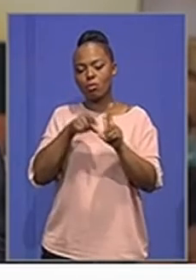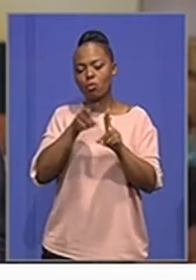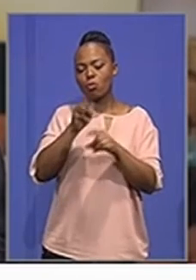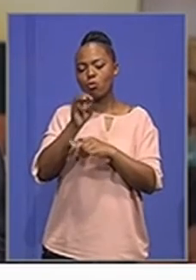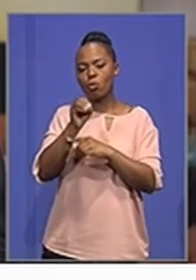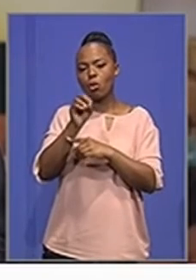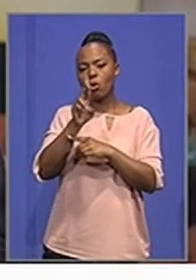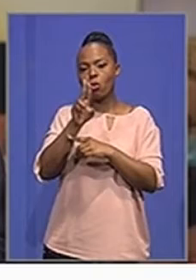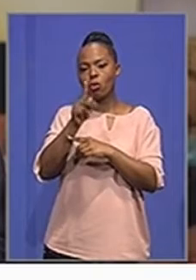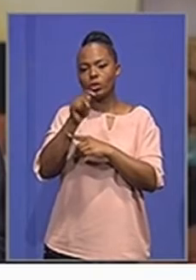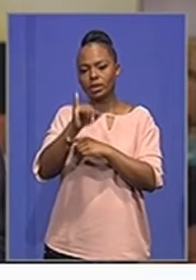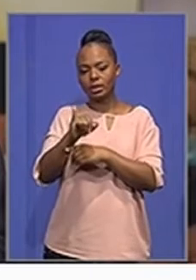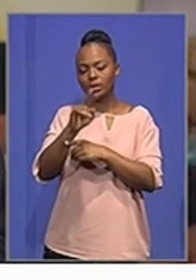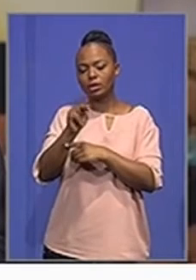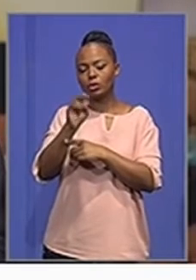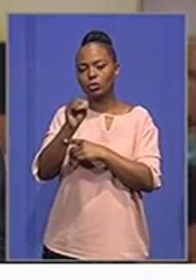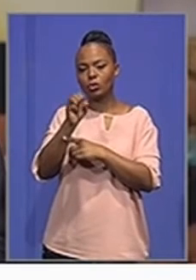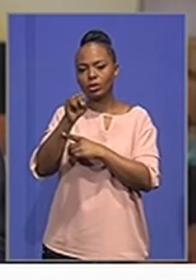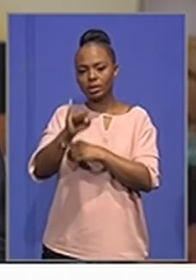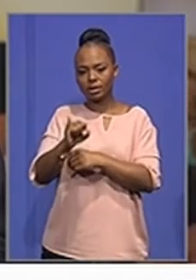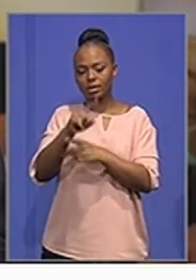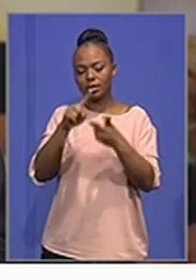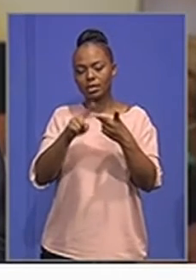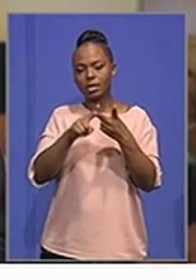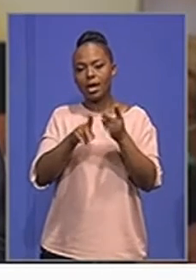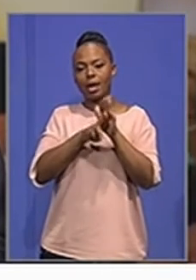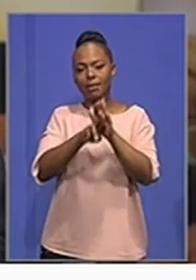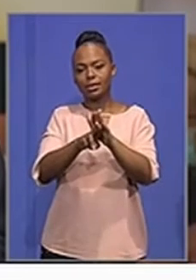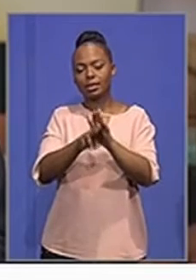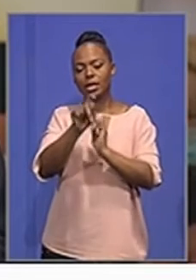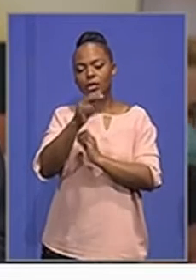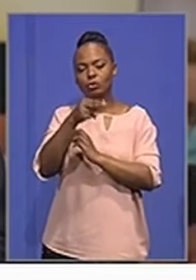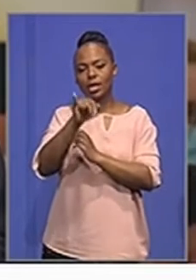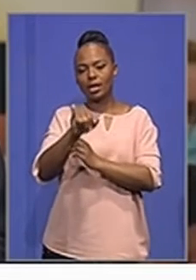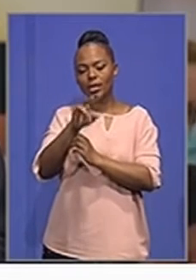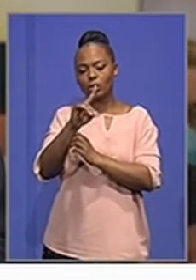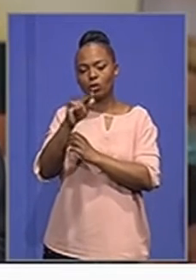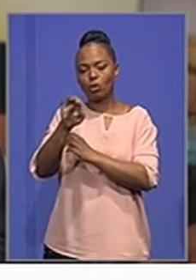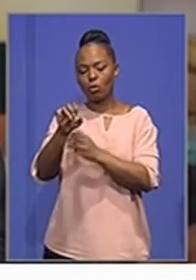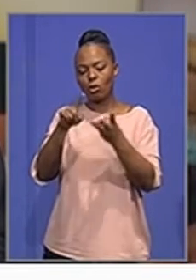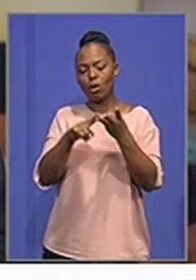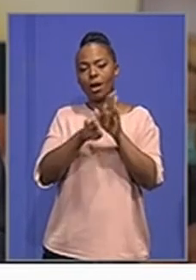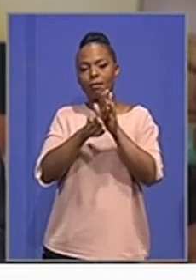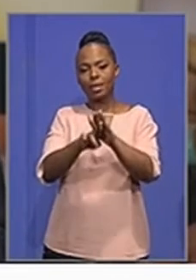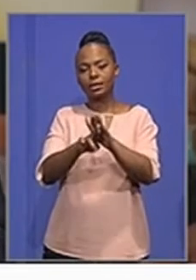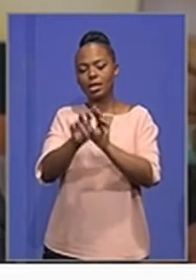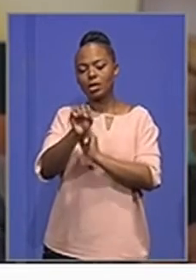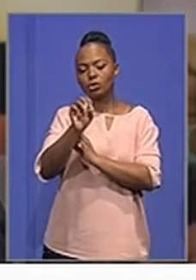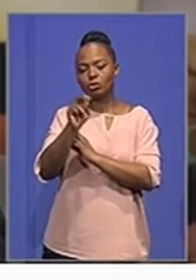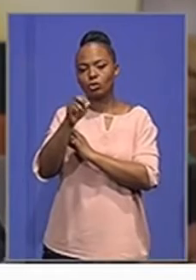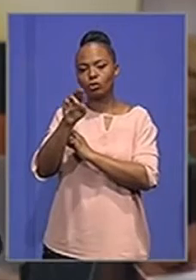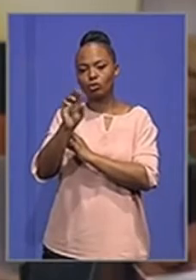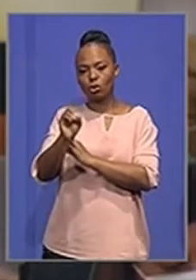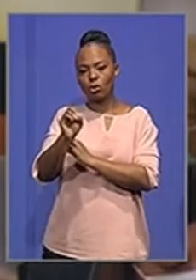Moruti Nosi, Ambassador Tulani Dlomo, Ambassador Sondo Kujo, and